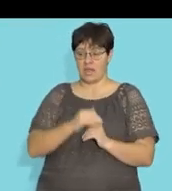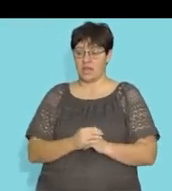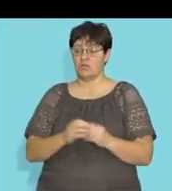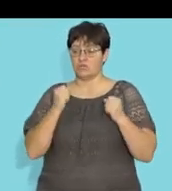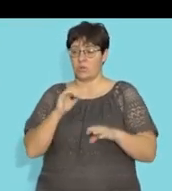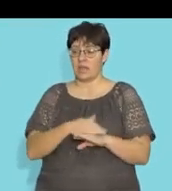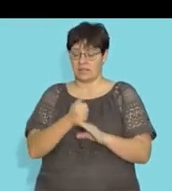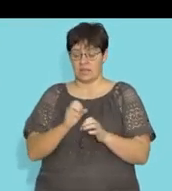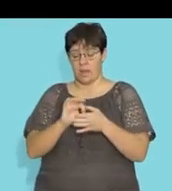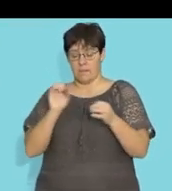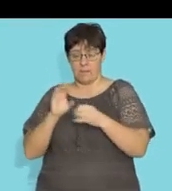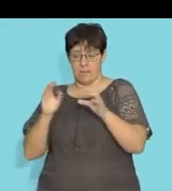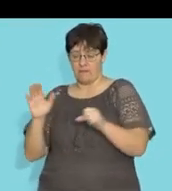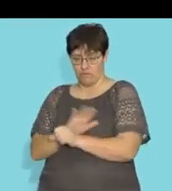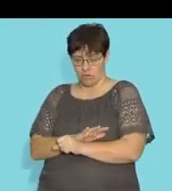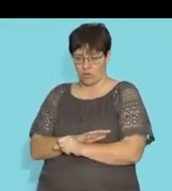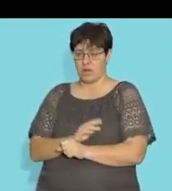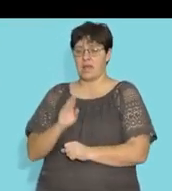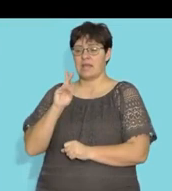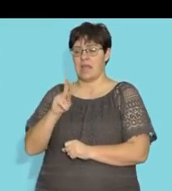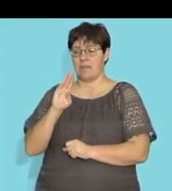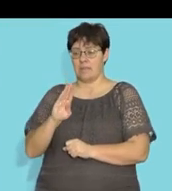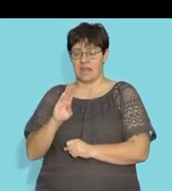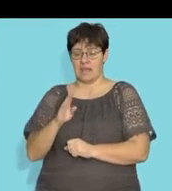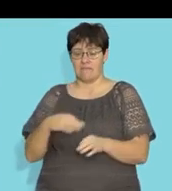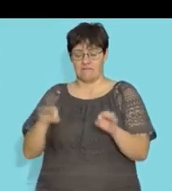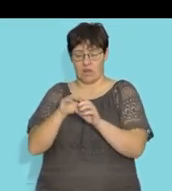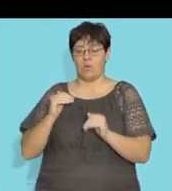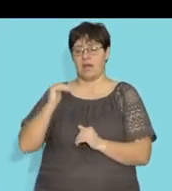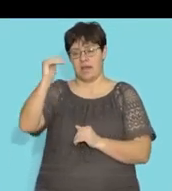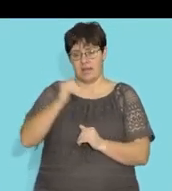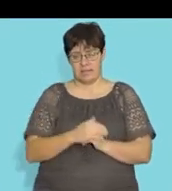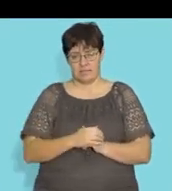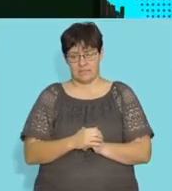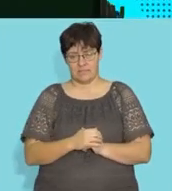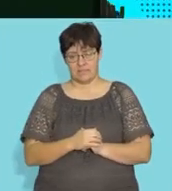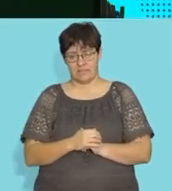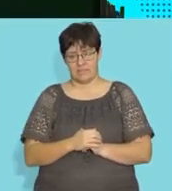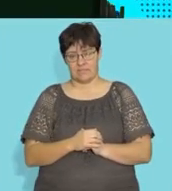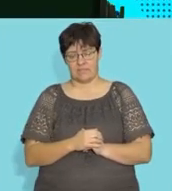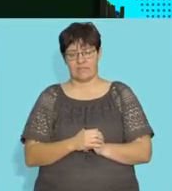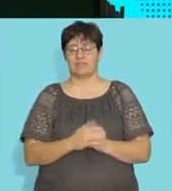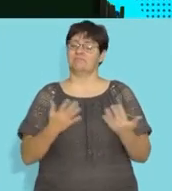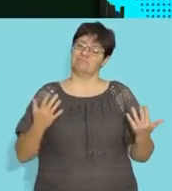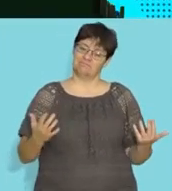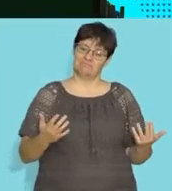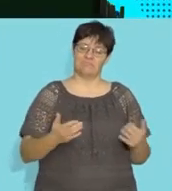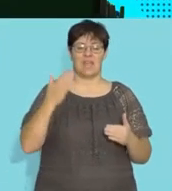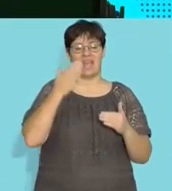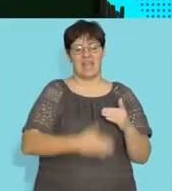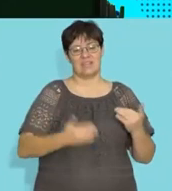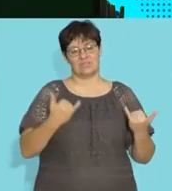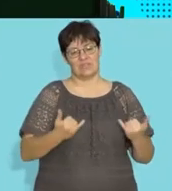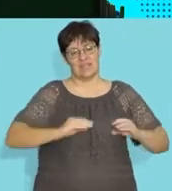bases dissociate completely and it's got a high Kb value. And this brings us to the